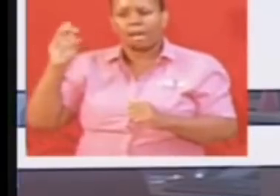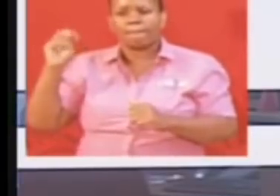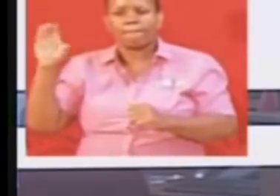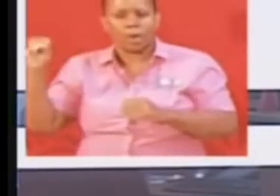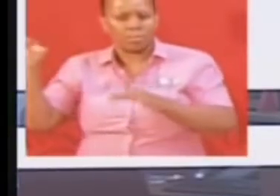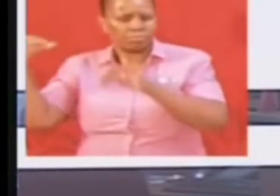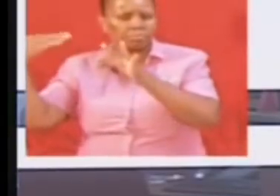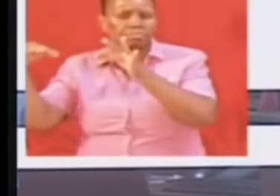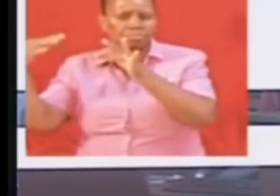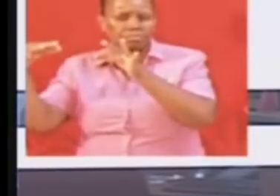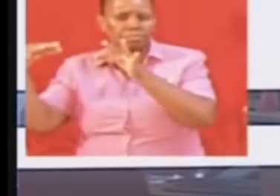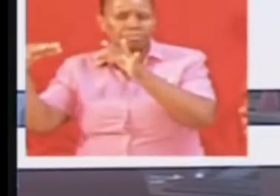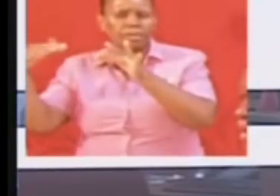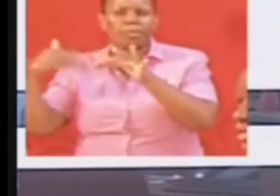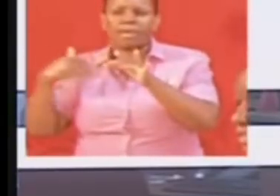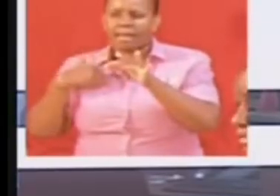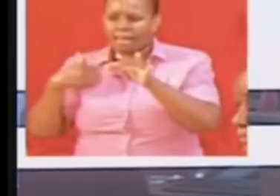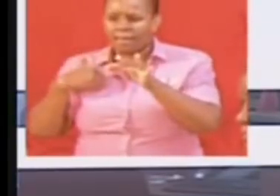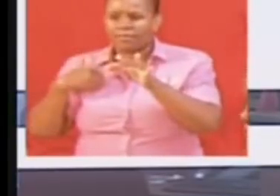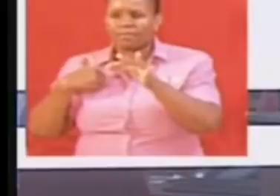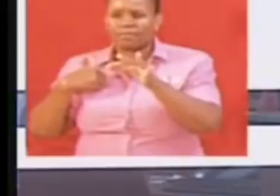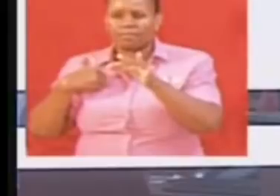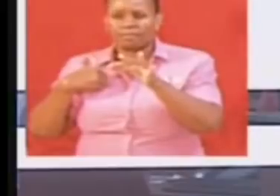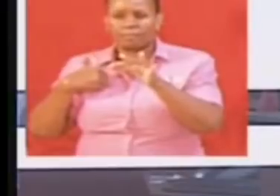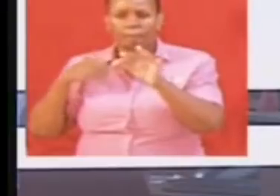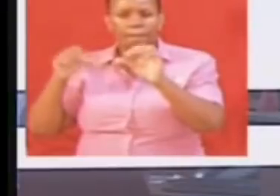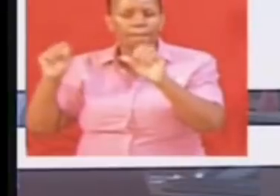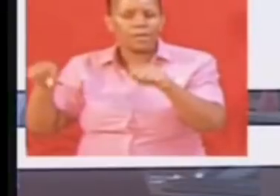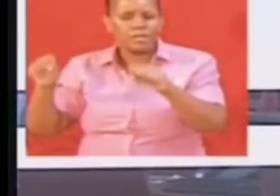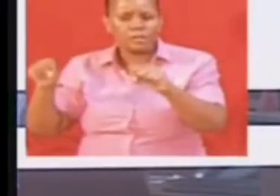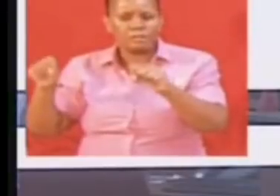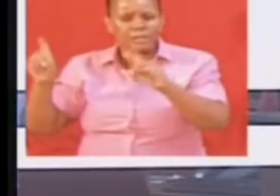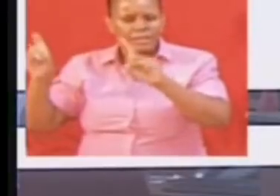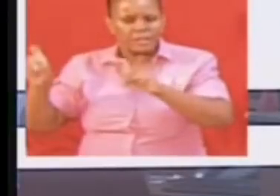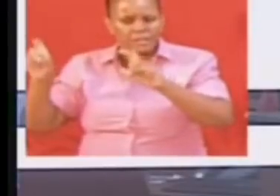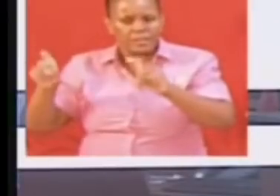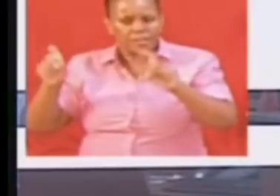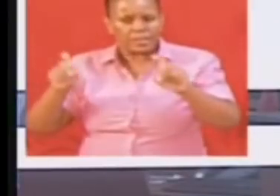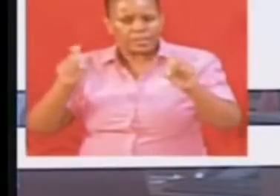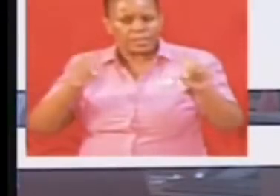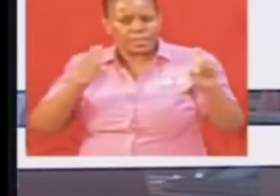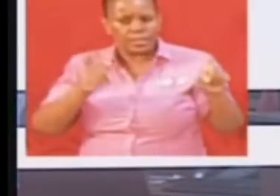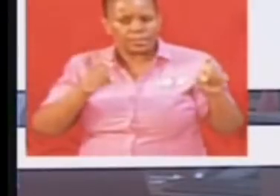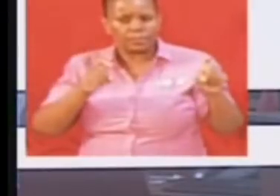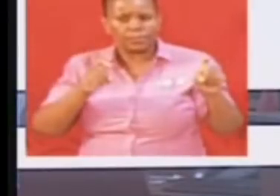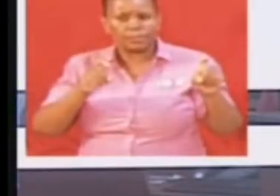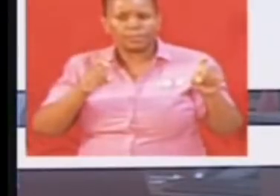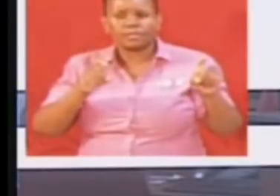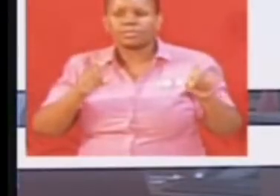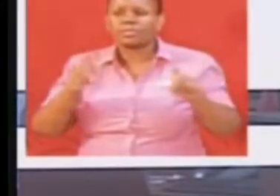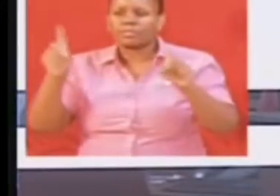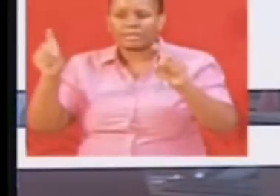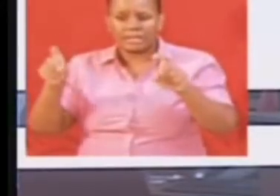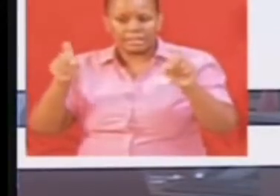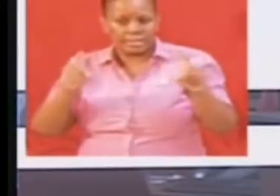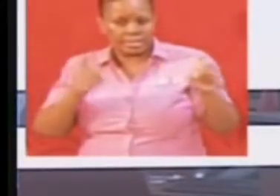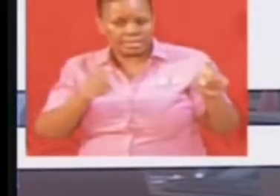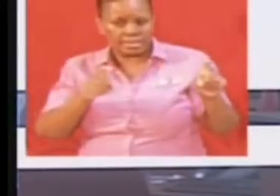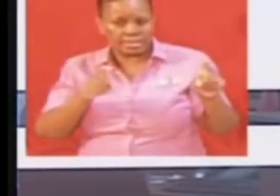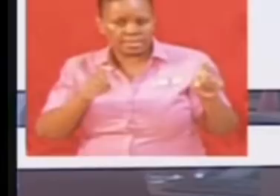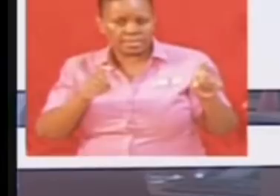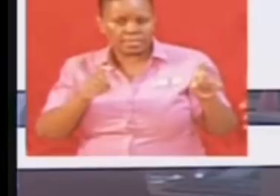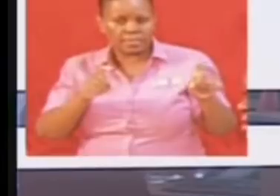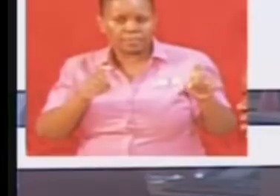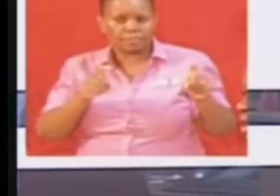being tested are plotted and then separated out. So the testing aspect